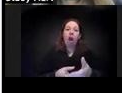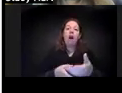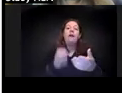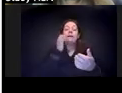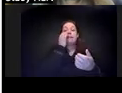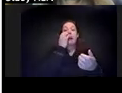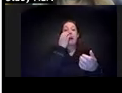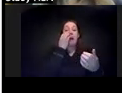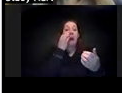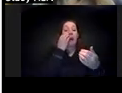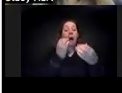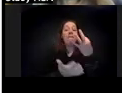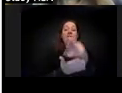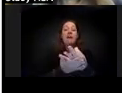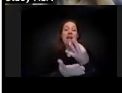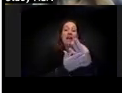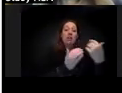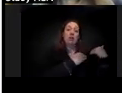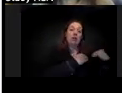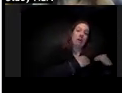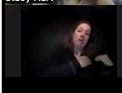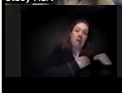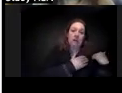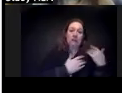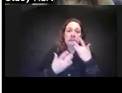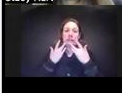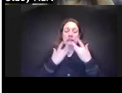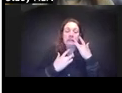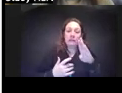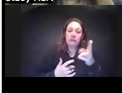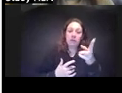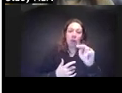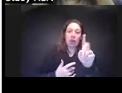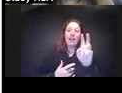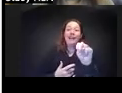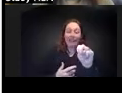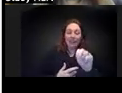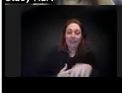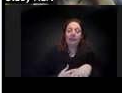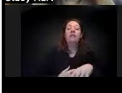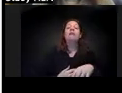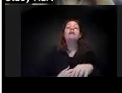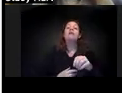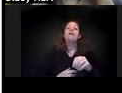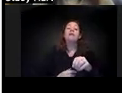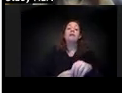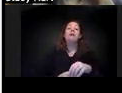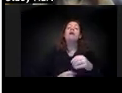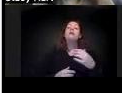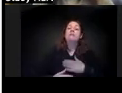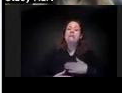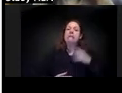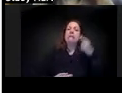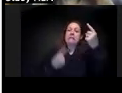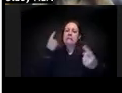auxiliary aid or service. When that's the case, consider all the resources of the organization, not